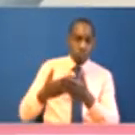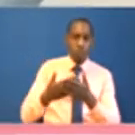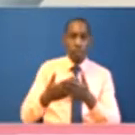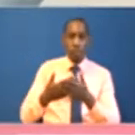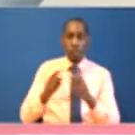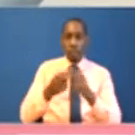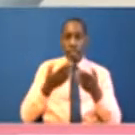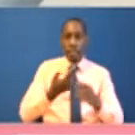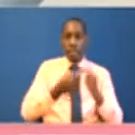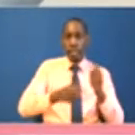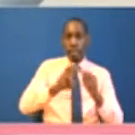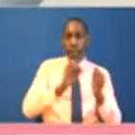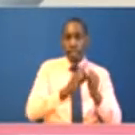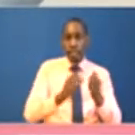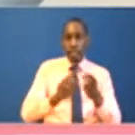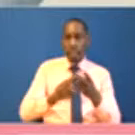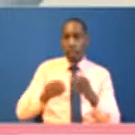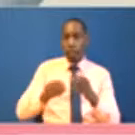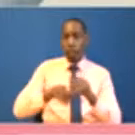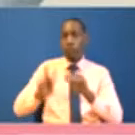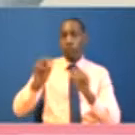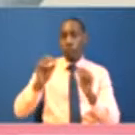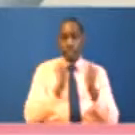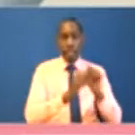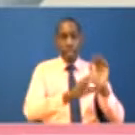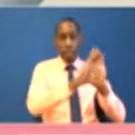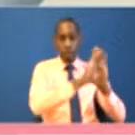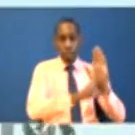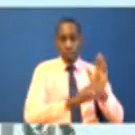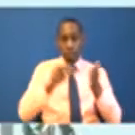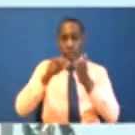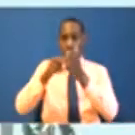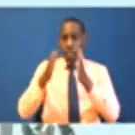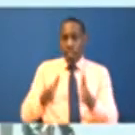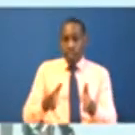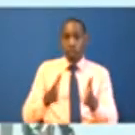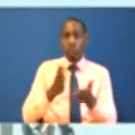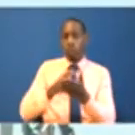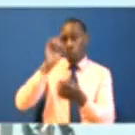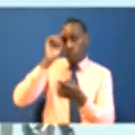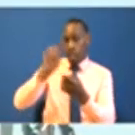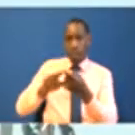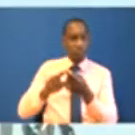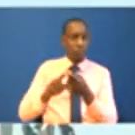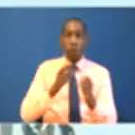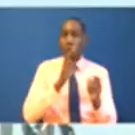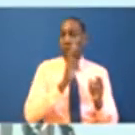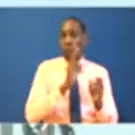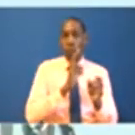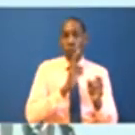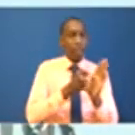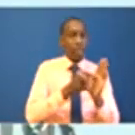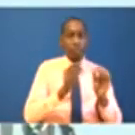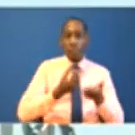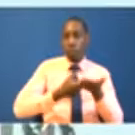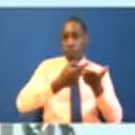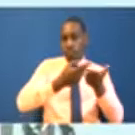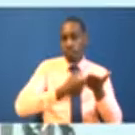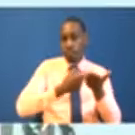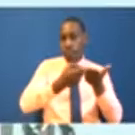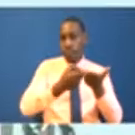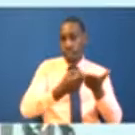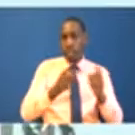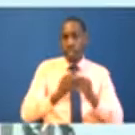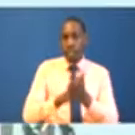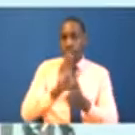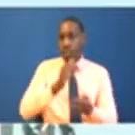we started here in 2013 under the 2010 constitution where candidates intentionally stay away from debates is